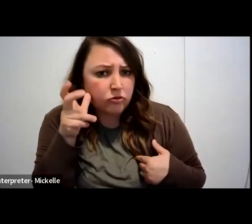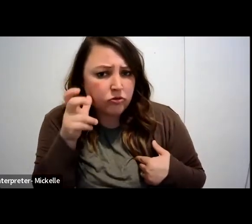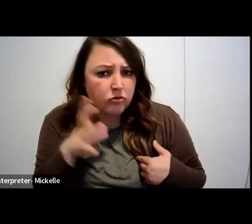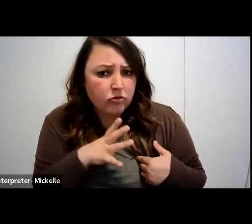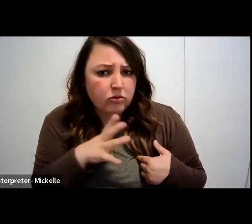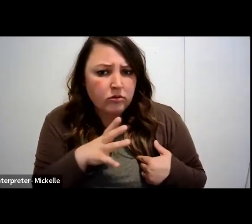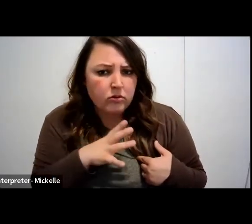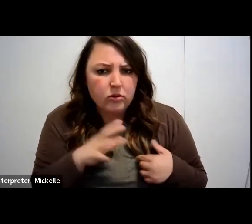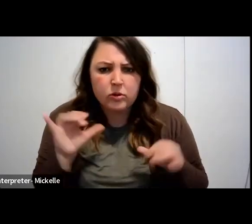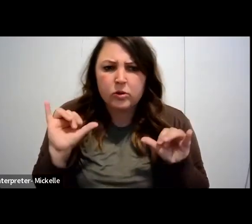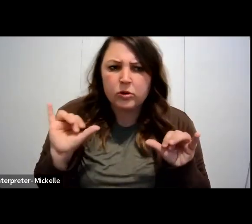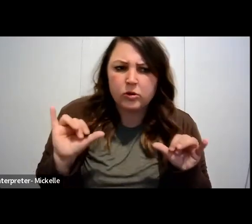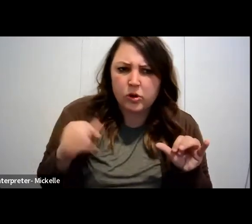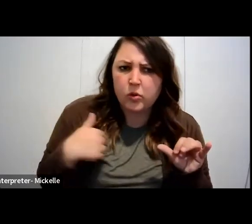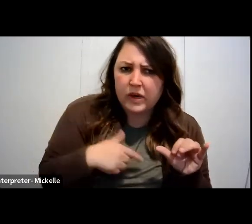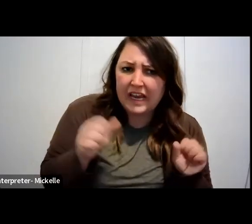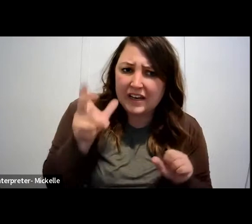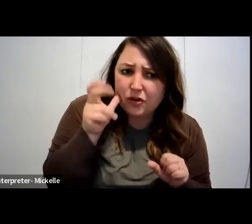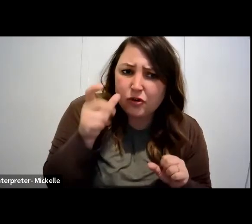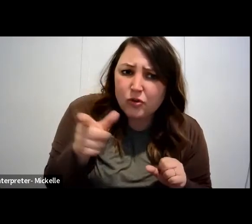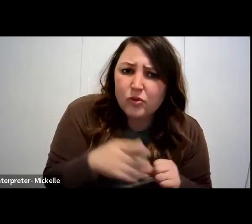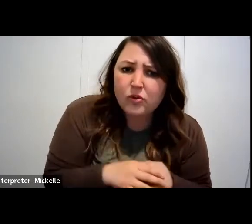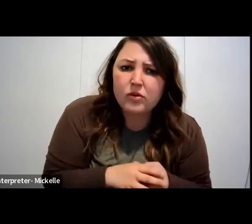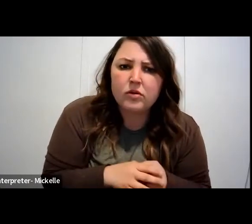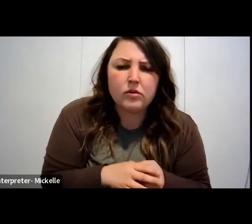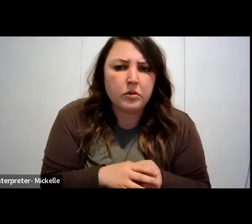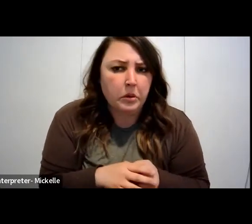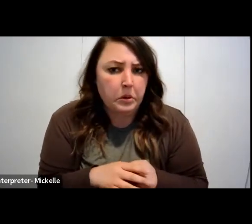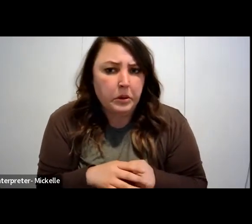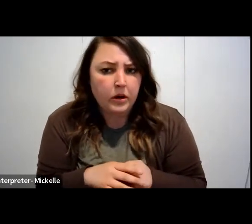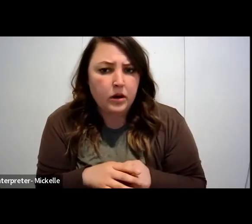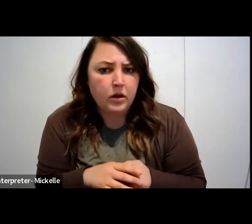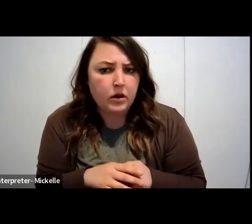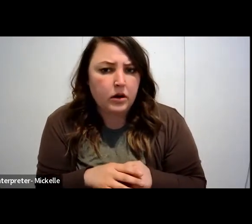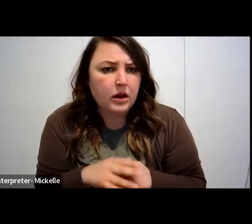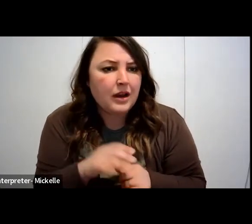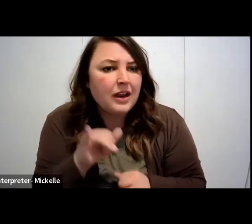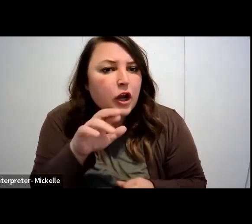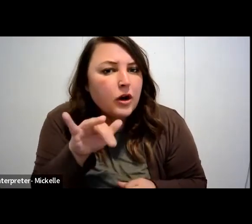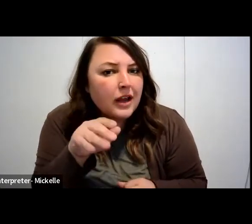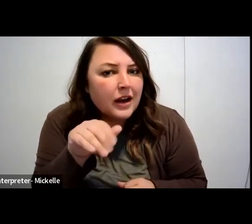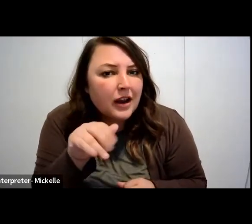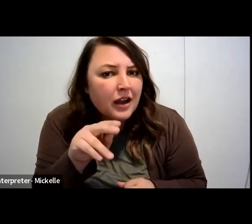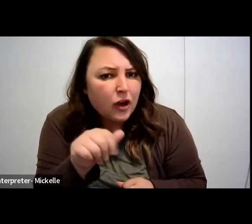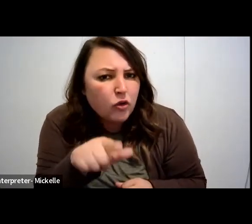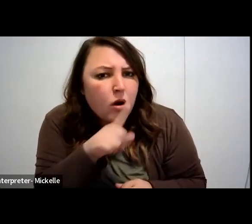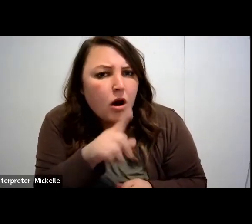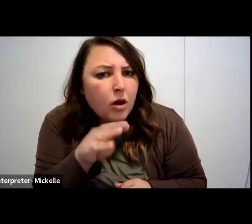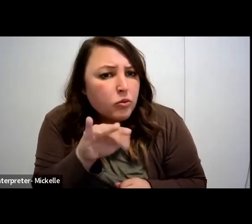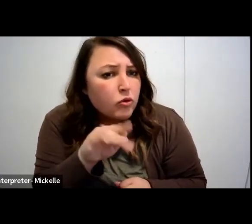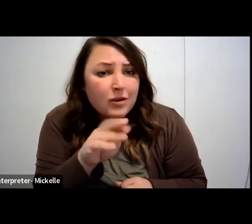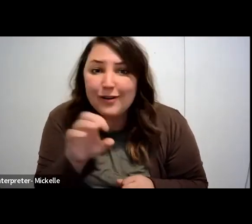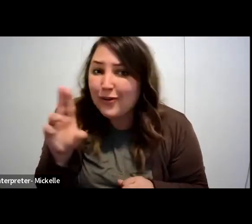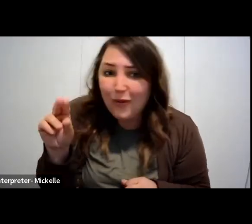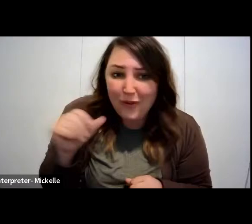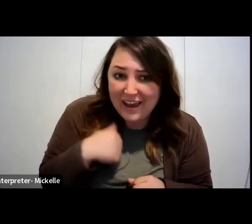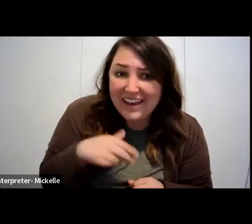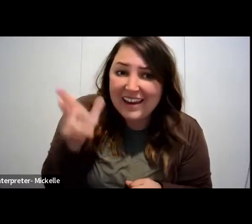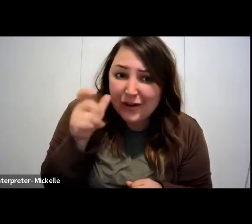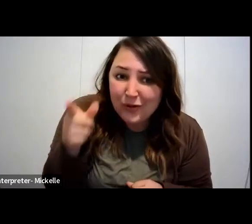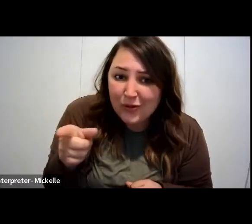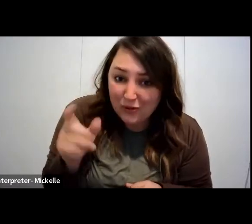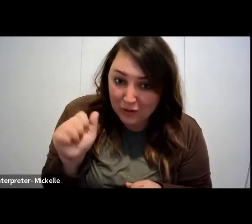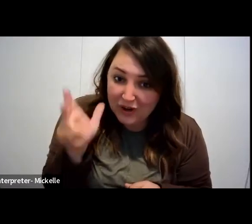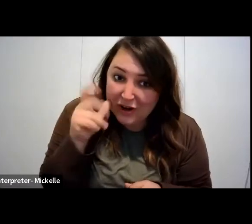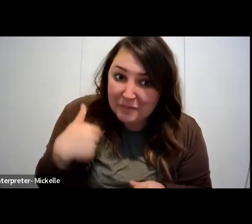Well, Irina, I could hear you earlier. Can you hear me? Irina, you were muted. I'm not. I hear you. Do you hear